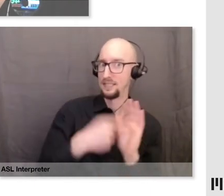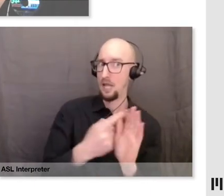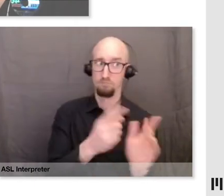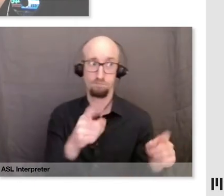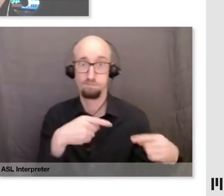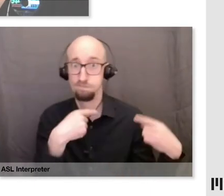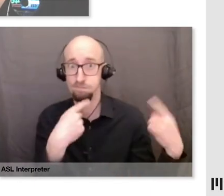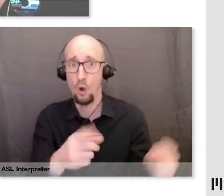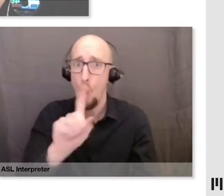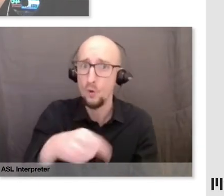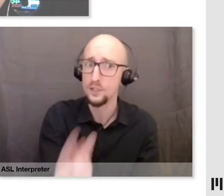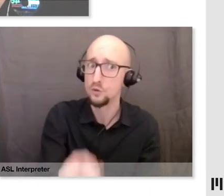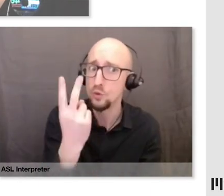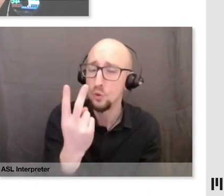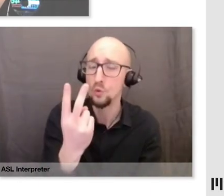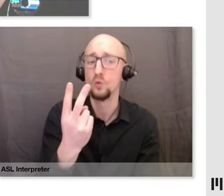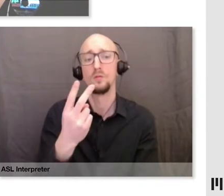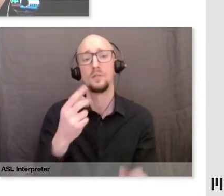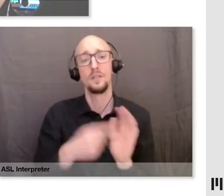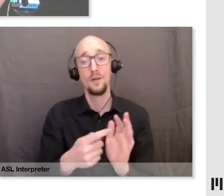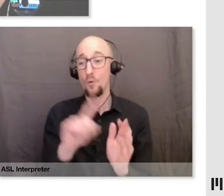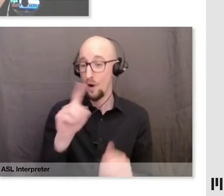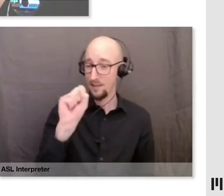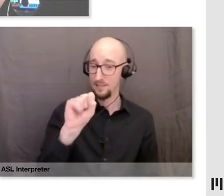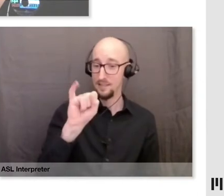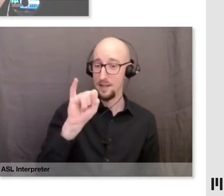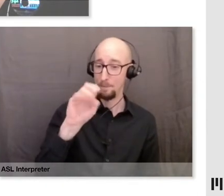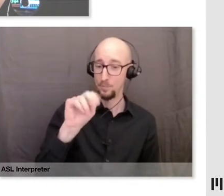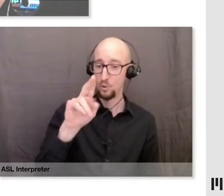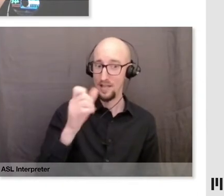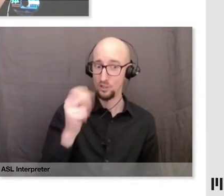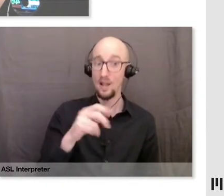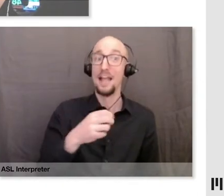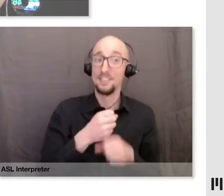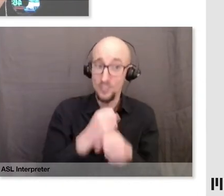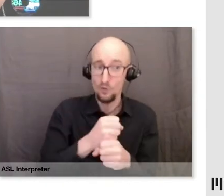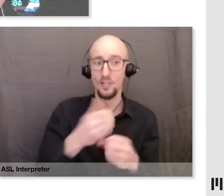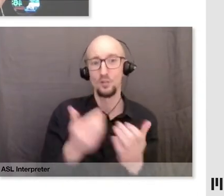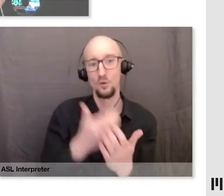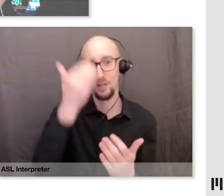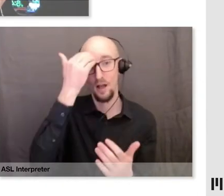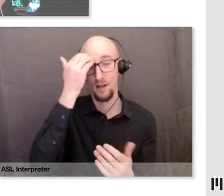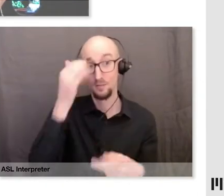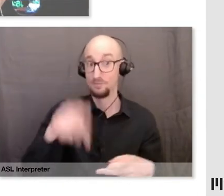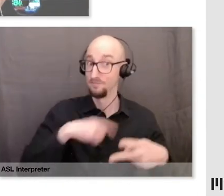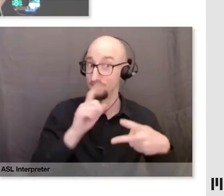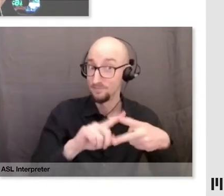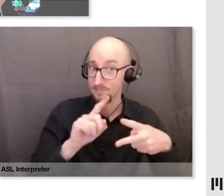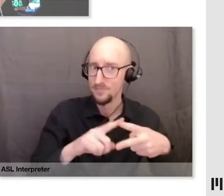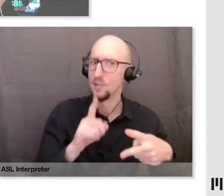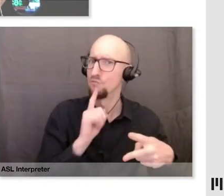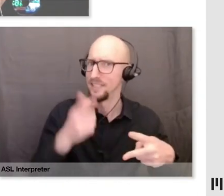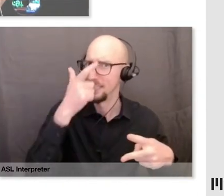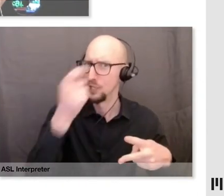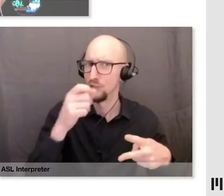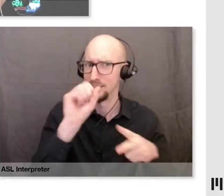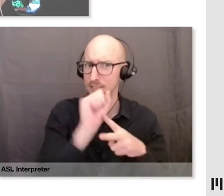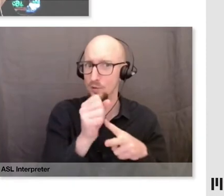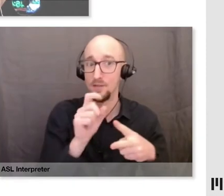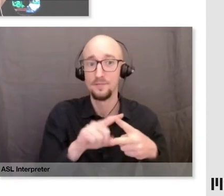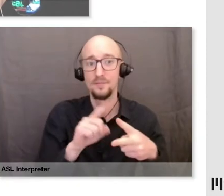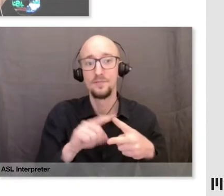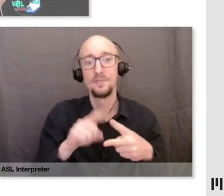only two instances, where simulations have actually been generative of new knowledge. One is a very interesting instance, which is, the firm